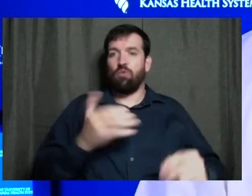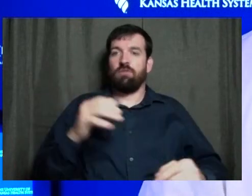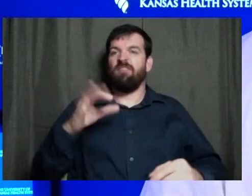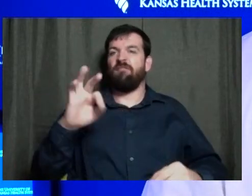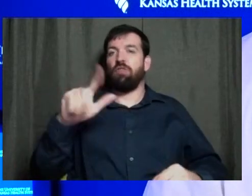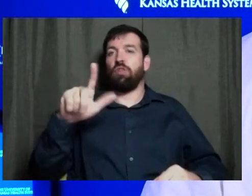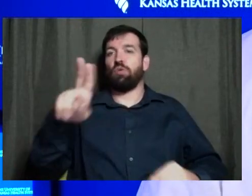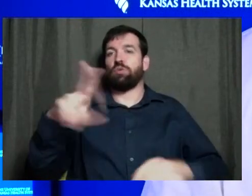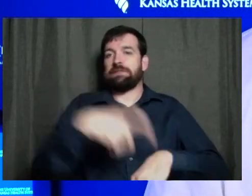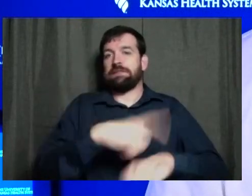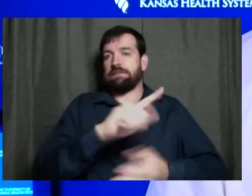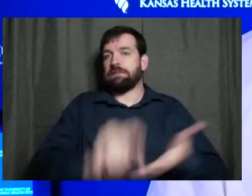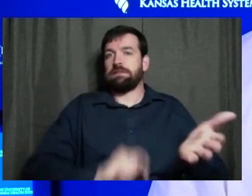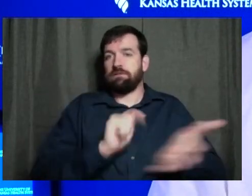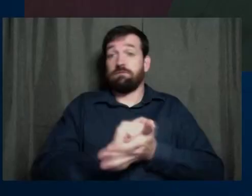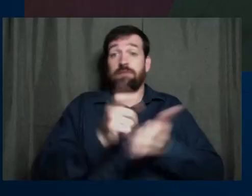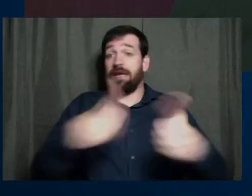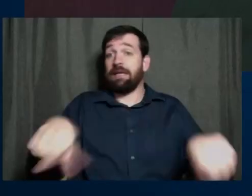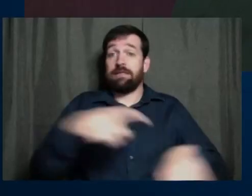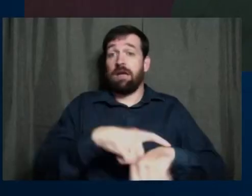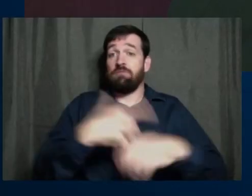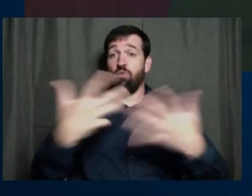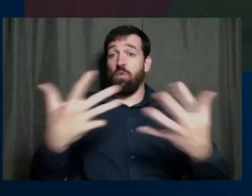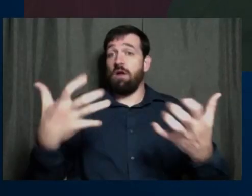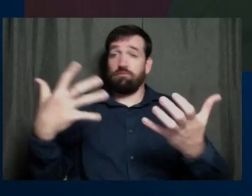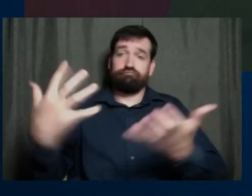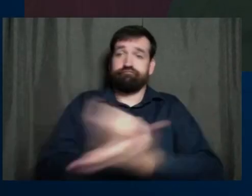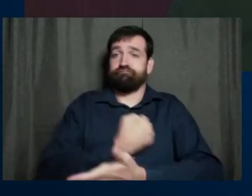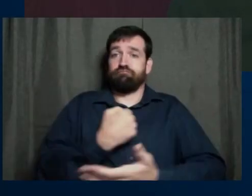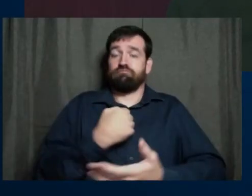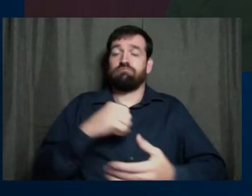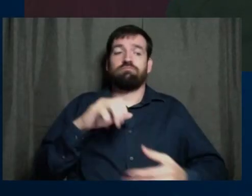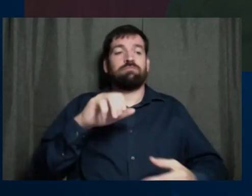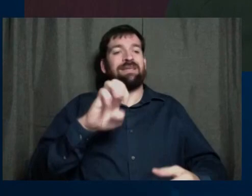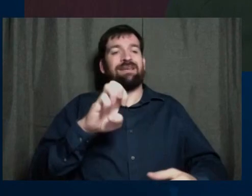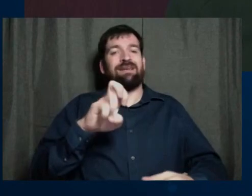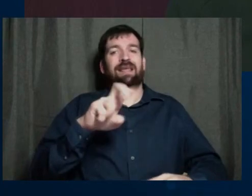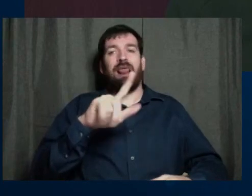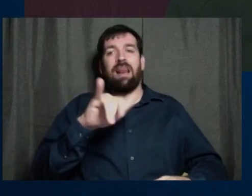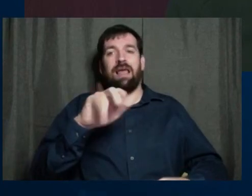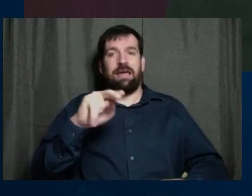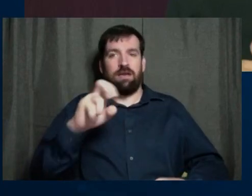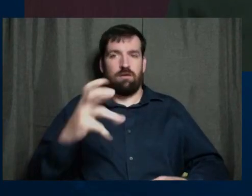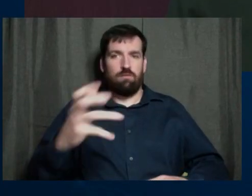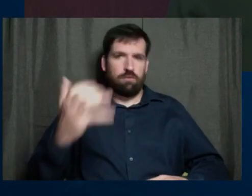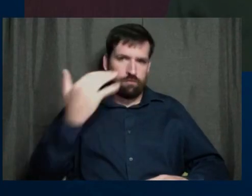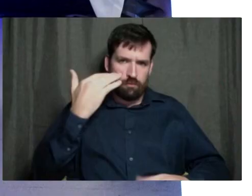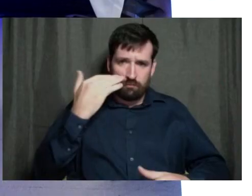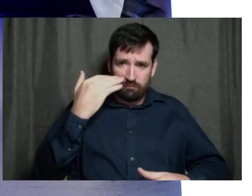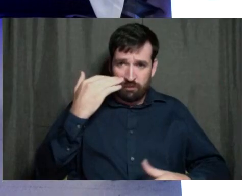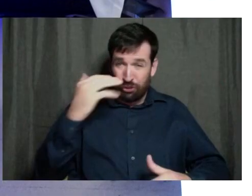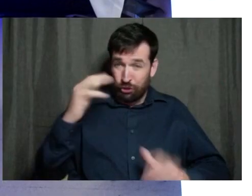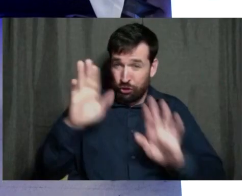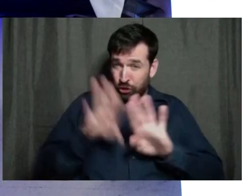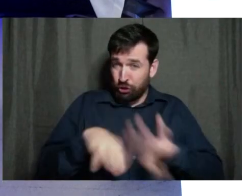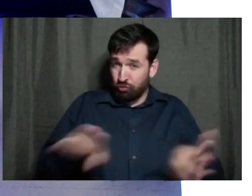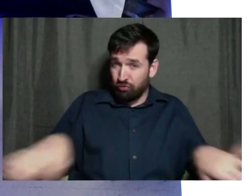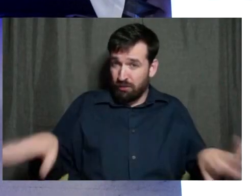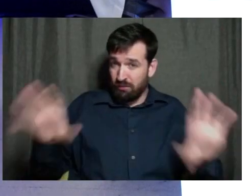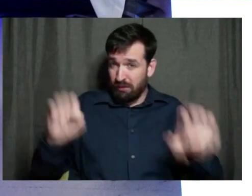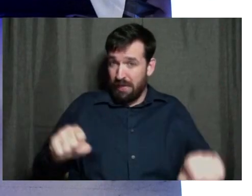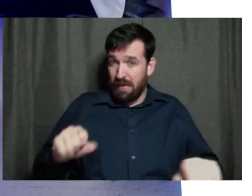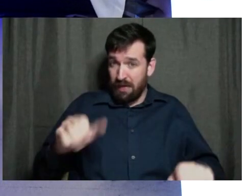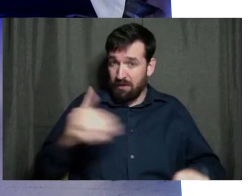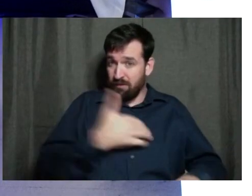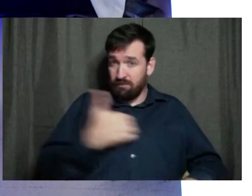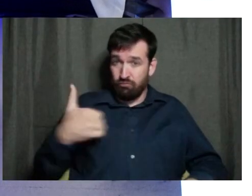anytime that you want to go get it, go ahead and get it. Okay, Elaine wants to know, do children ever get breast cancer. What is the youngest age you've ever heard